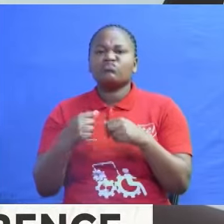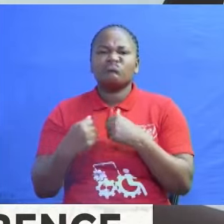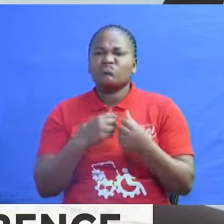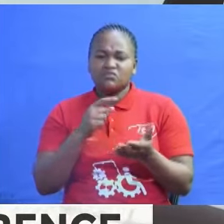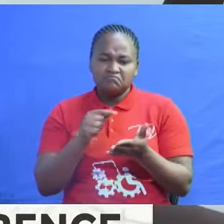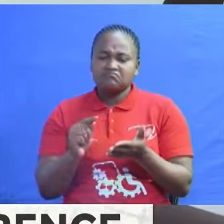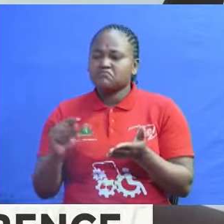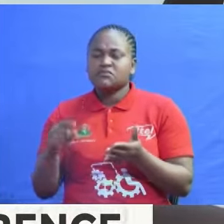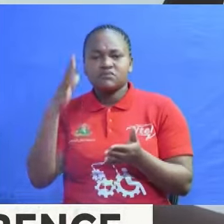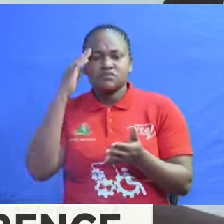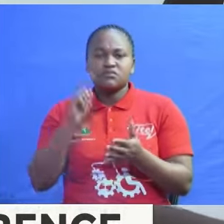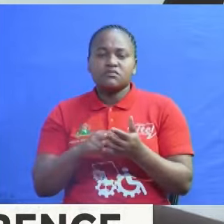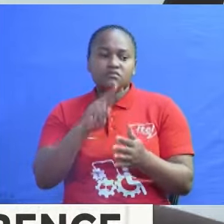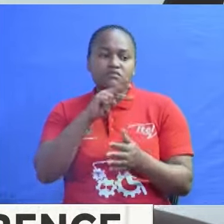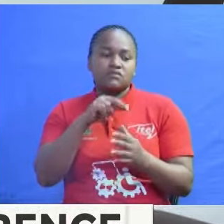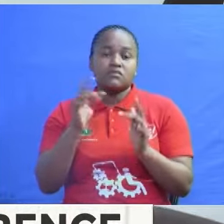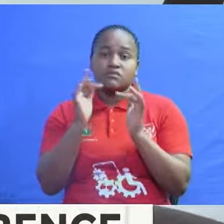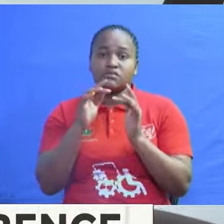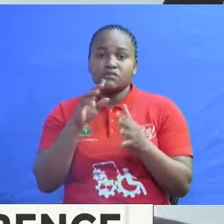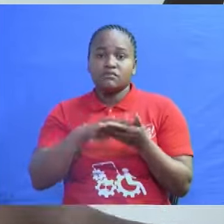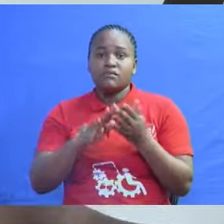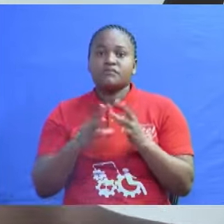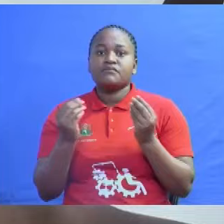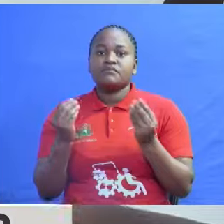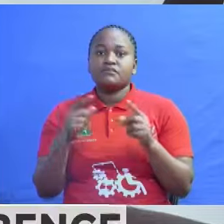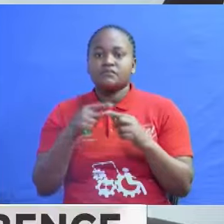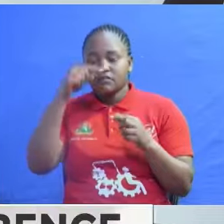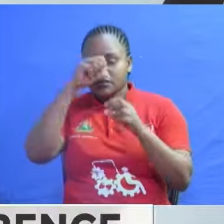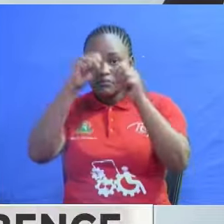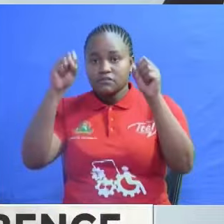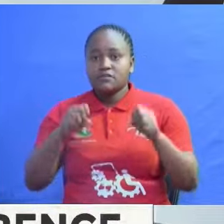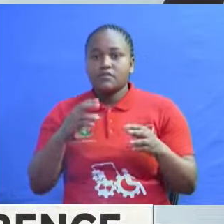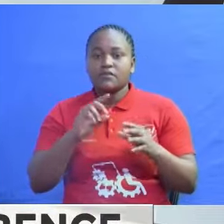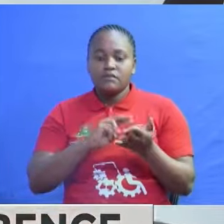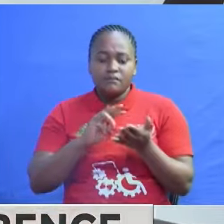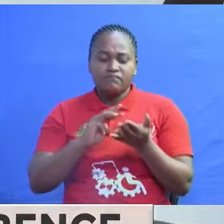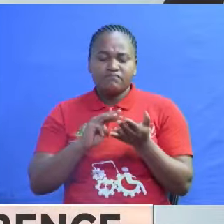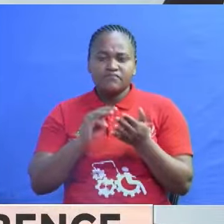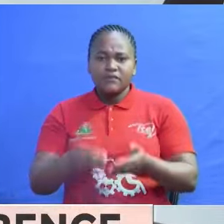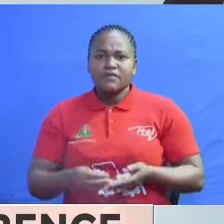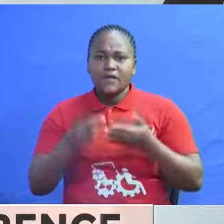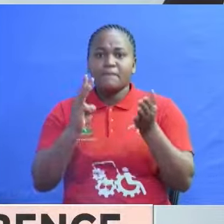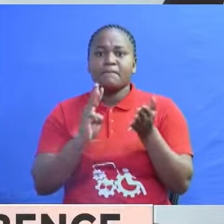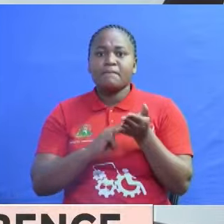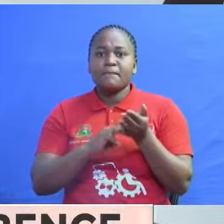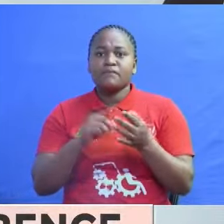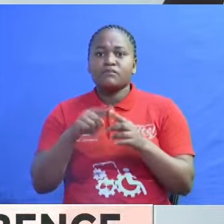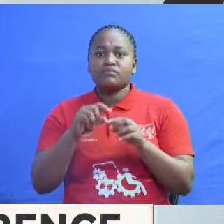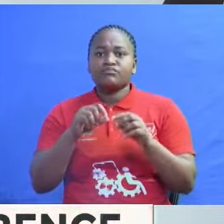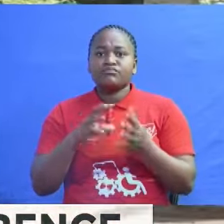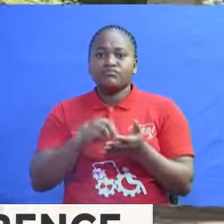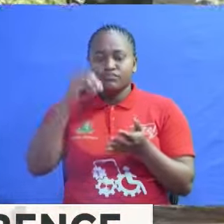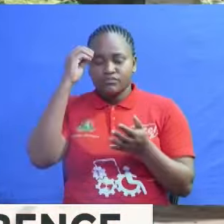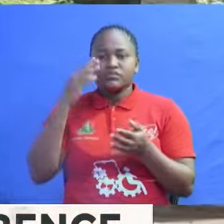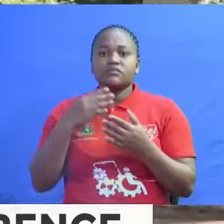marking. You know, when you assess virtually, it becomes easier. Sometimes the system marks, and then even the feedback to the students comes almost